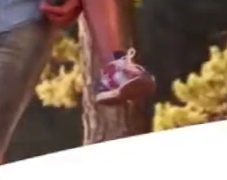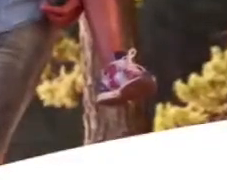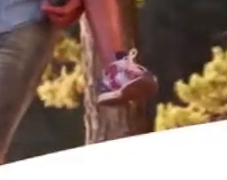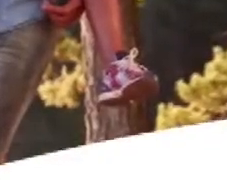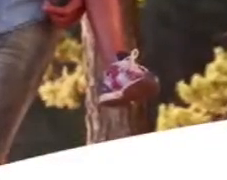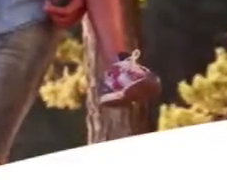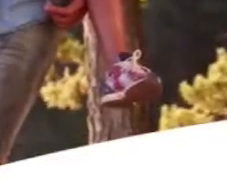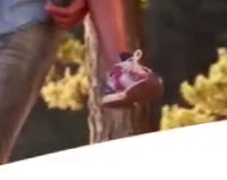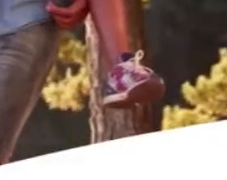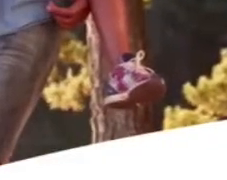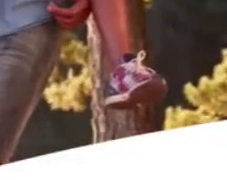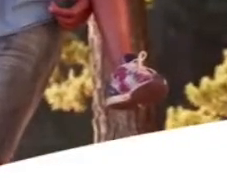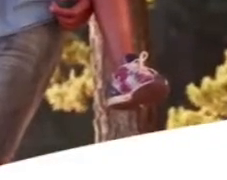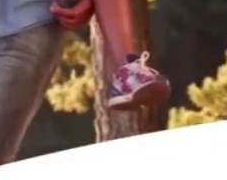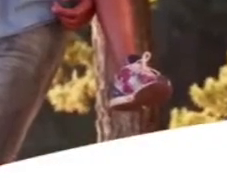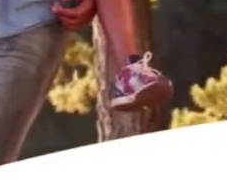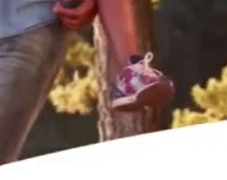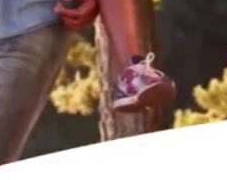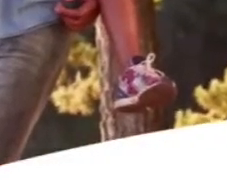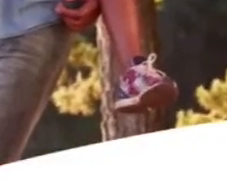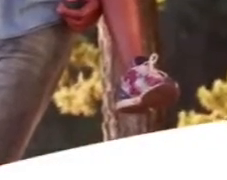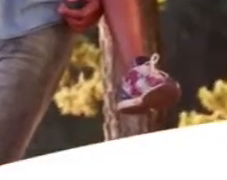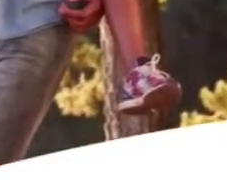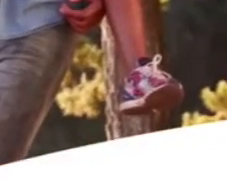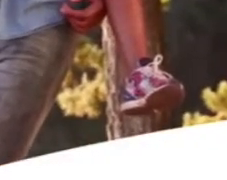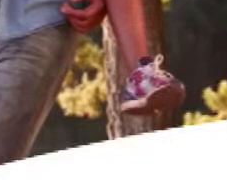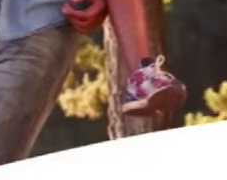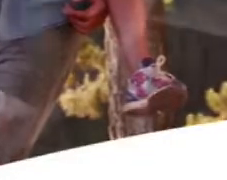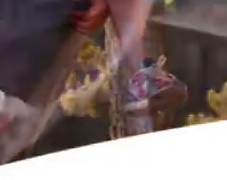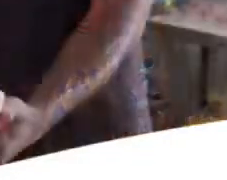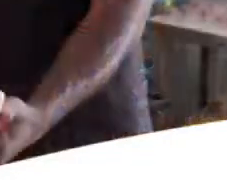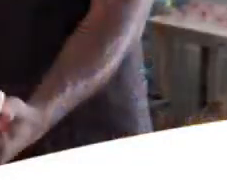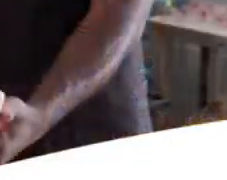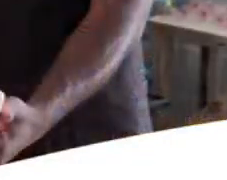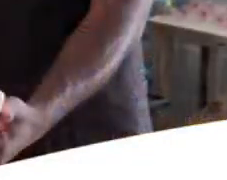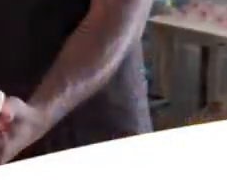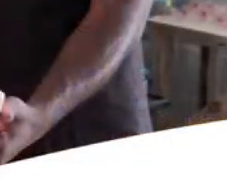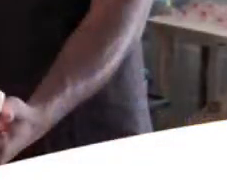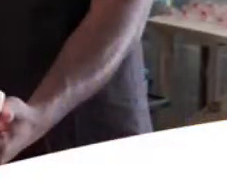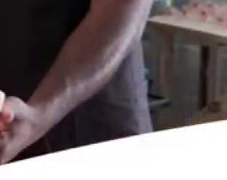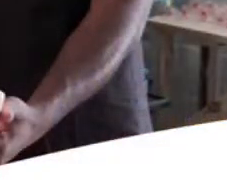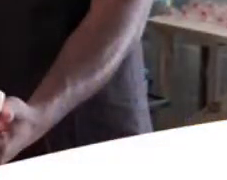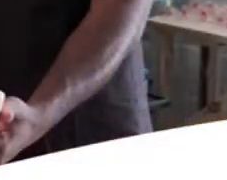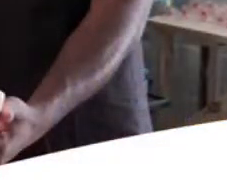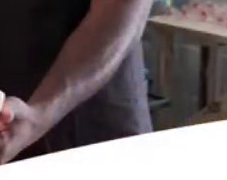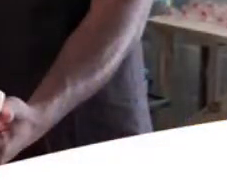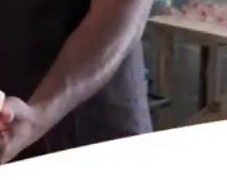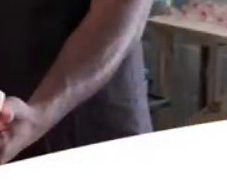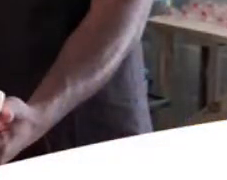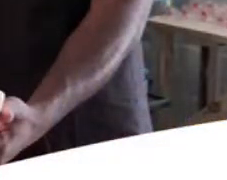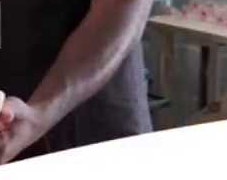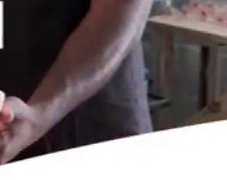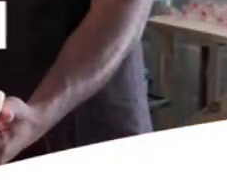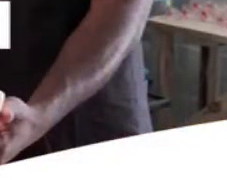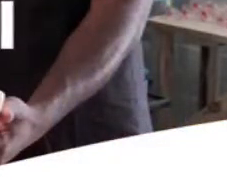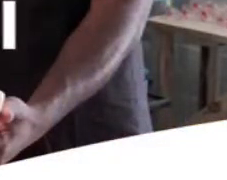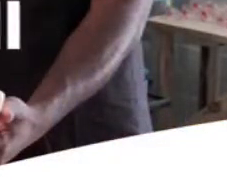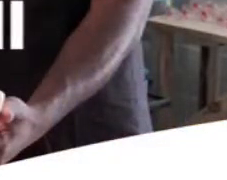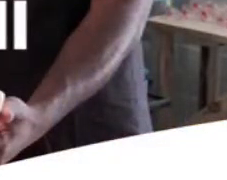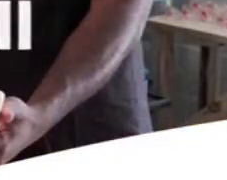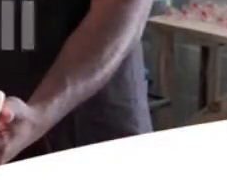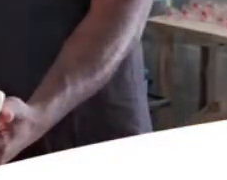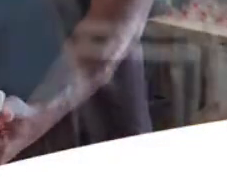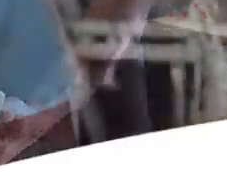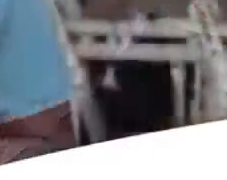trusting each other with our dreams, and never giving up on one another. Family is about going all the